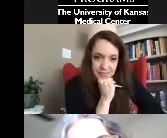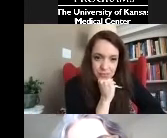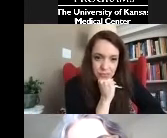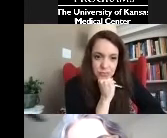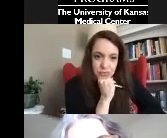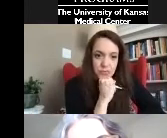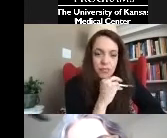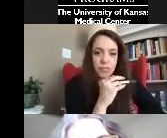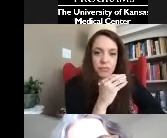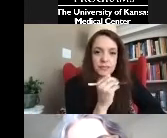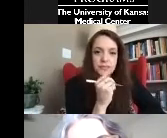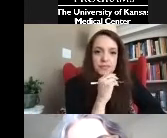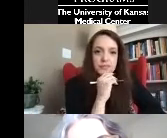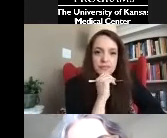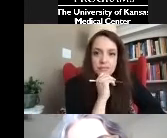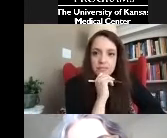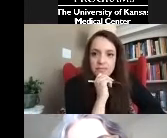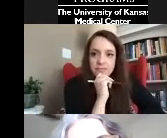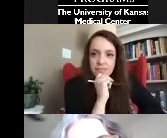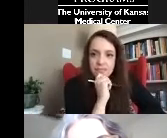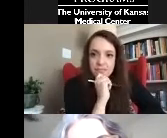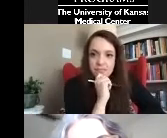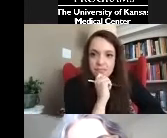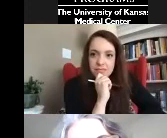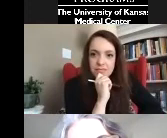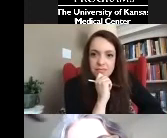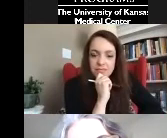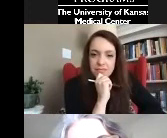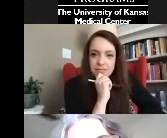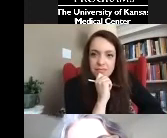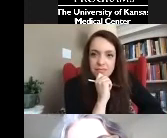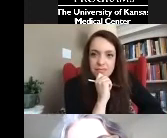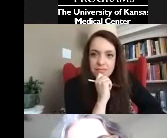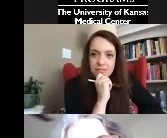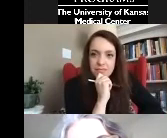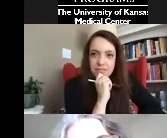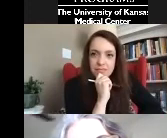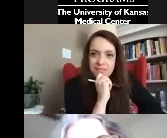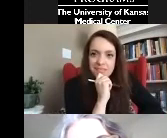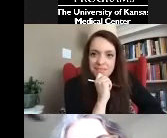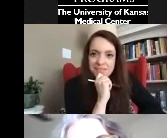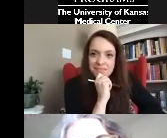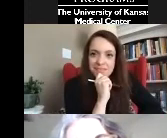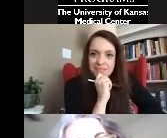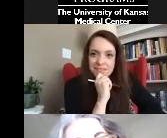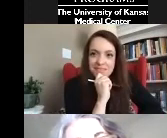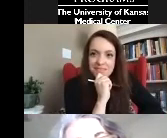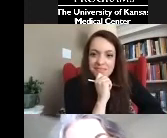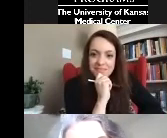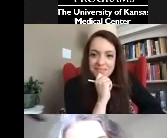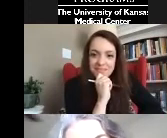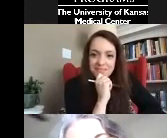feel utterly uncomfortable and out of their depth. So I'm learning how to do